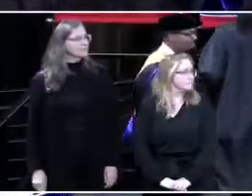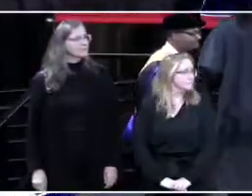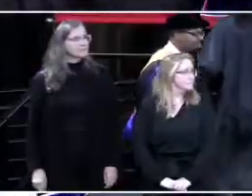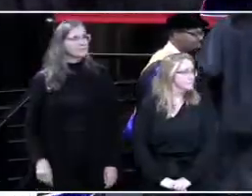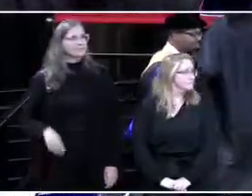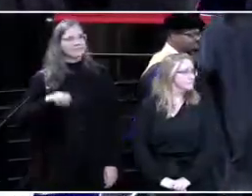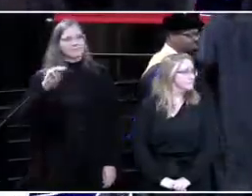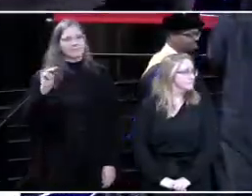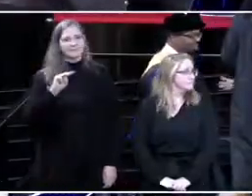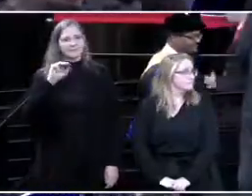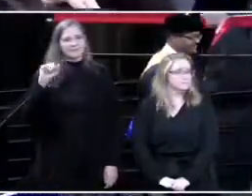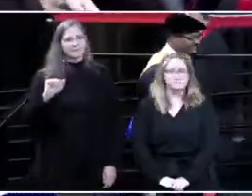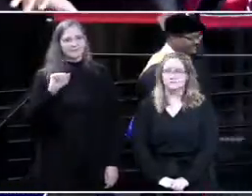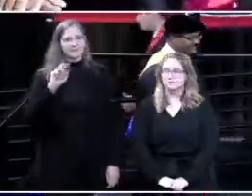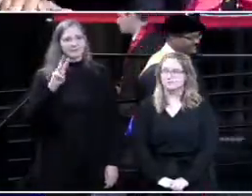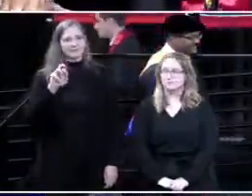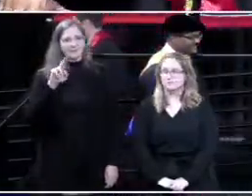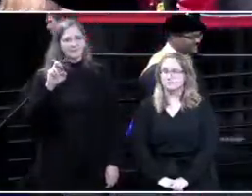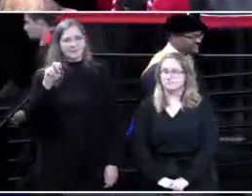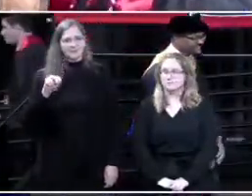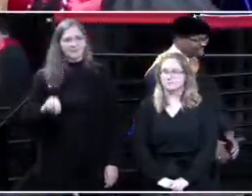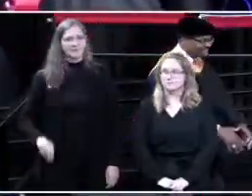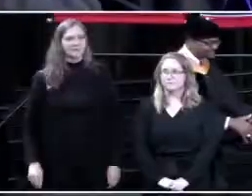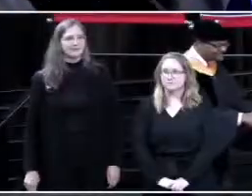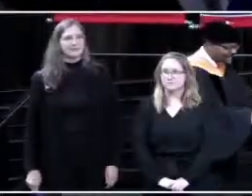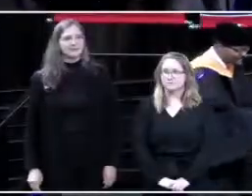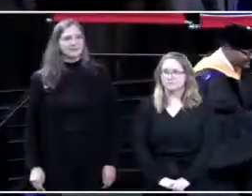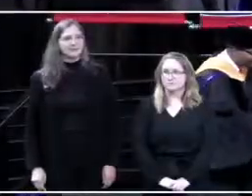Mark Anthony Warren.